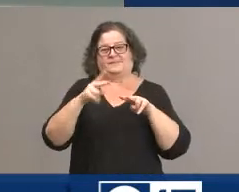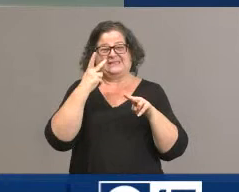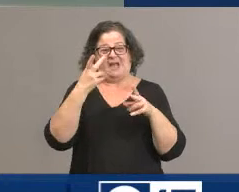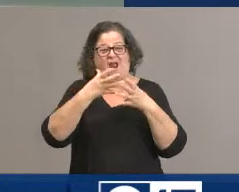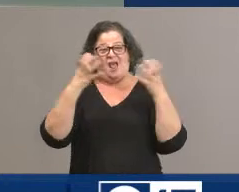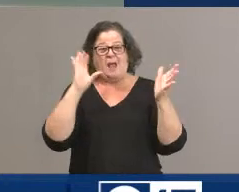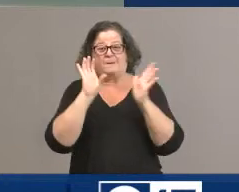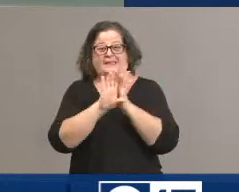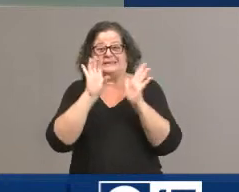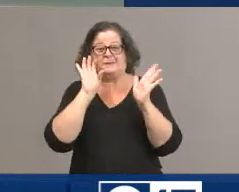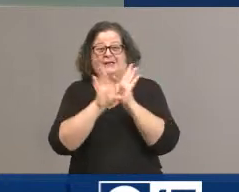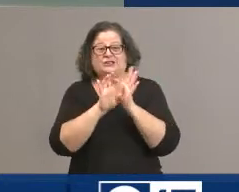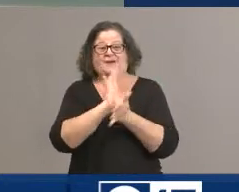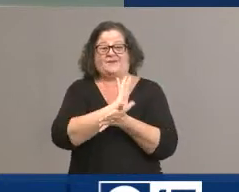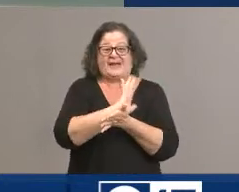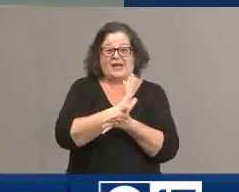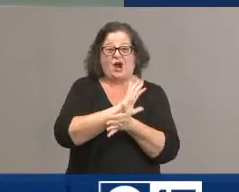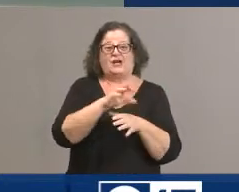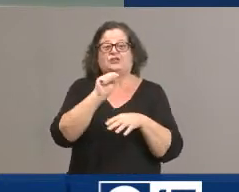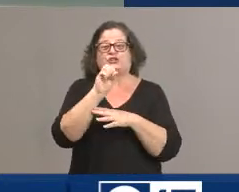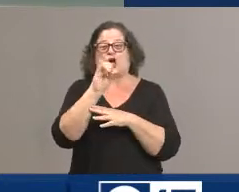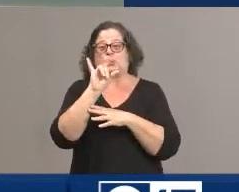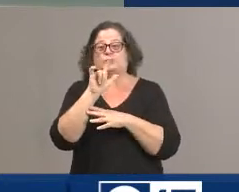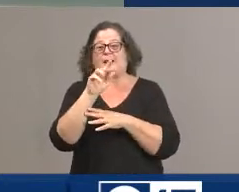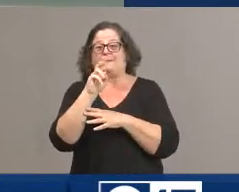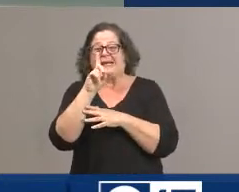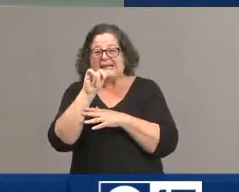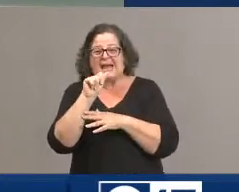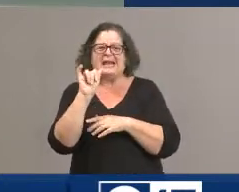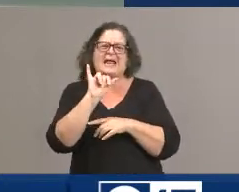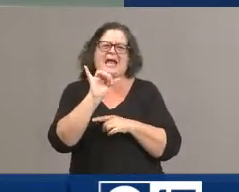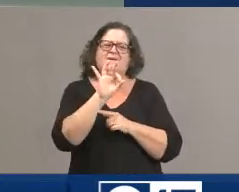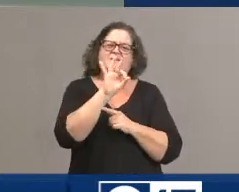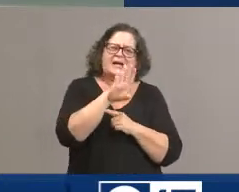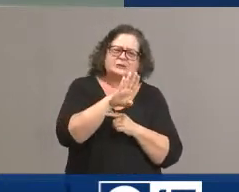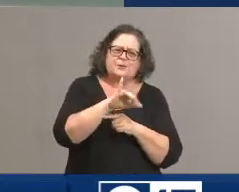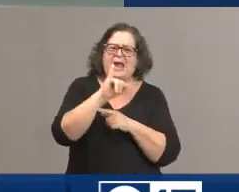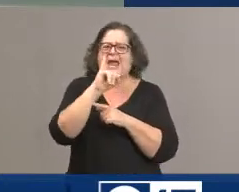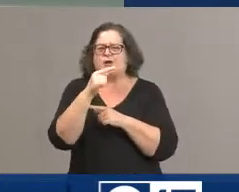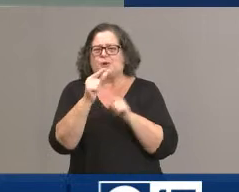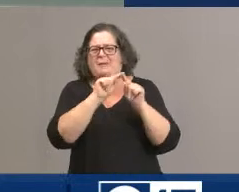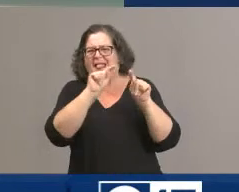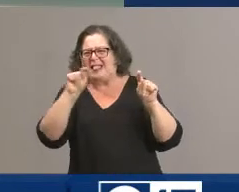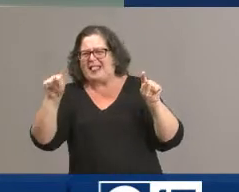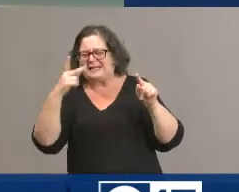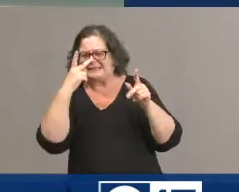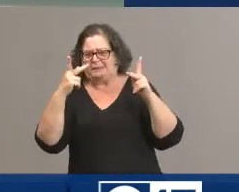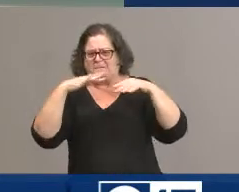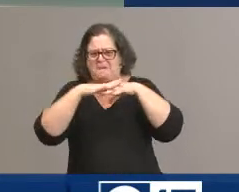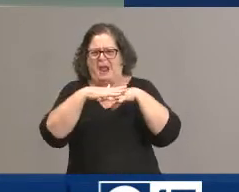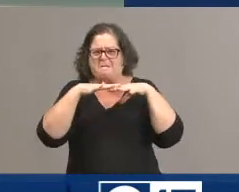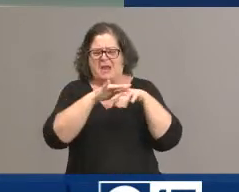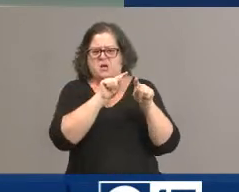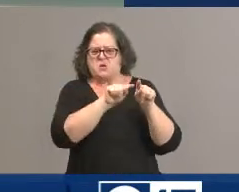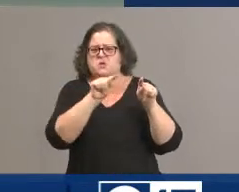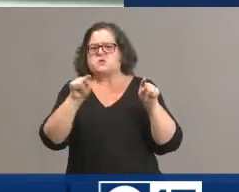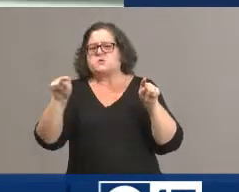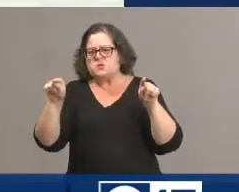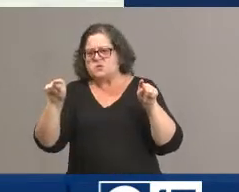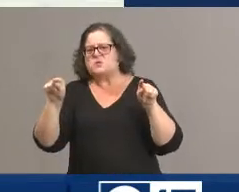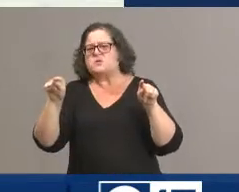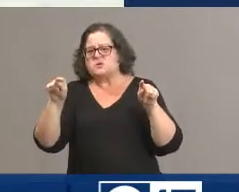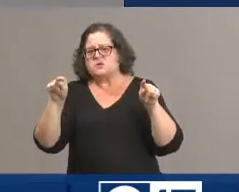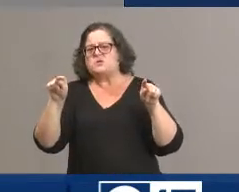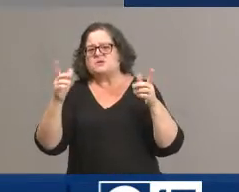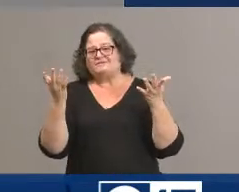around our state this weekend. And the result of that has been an increase in the spread.